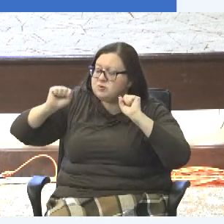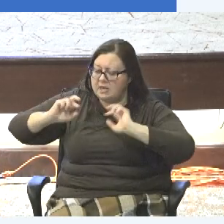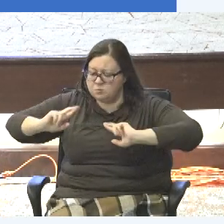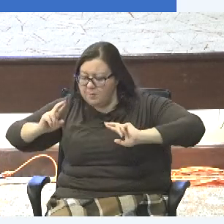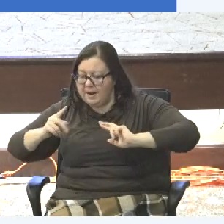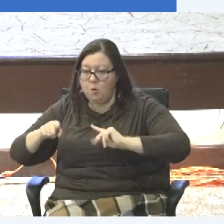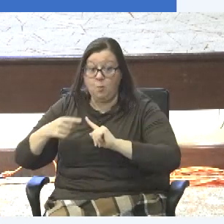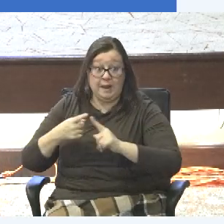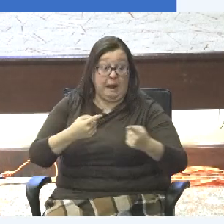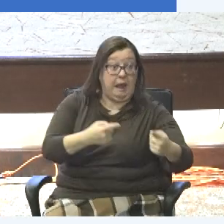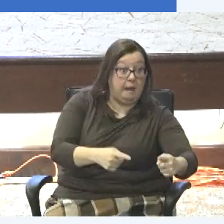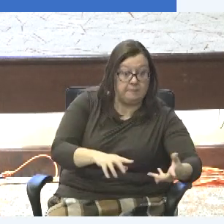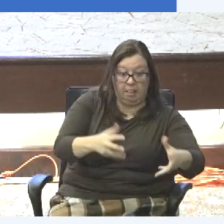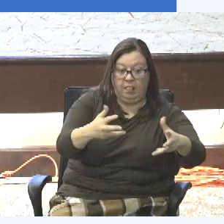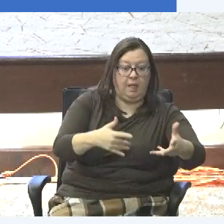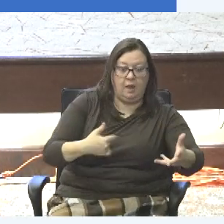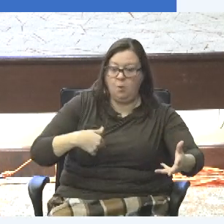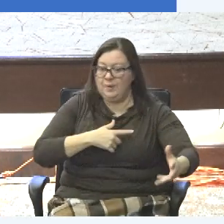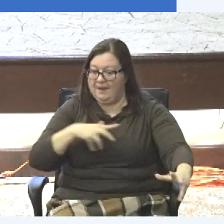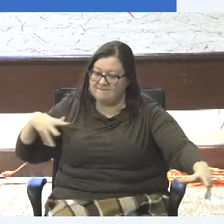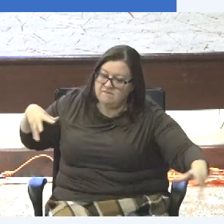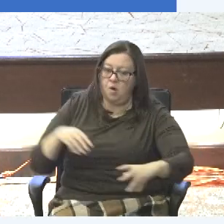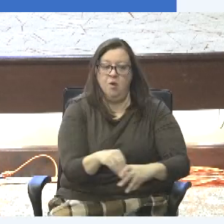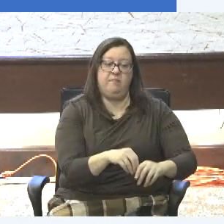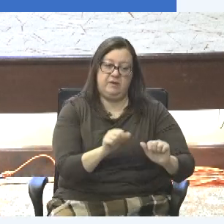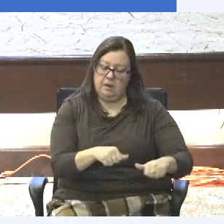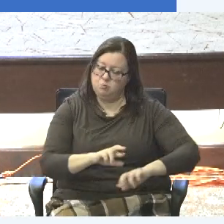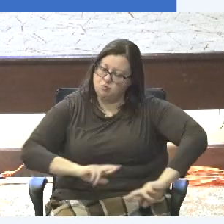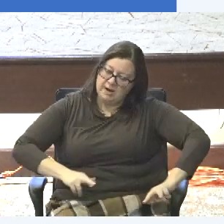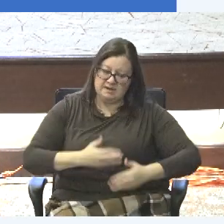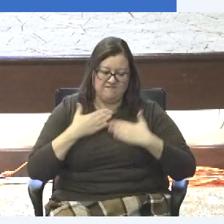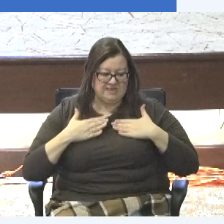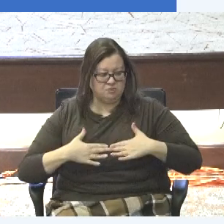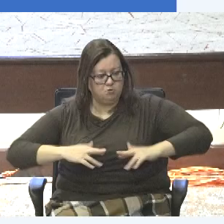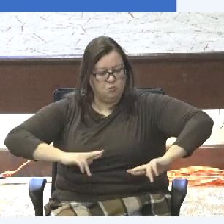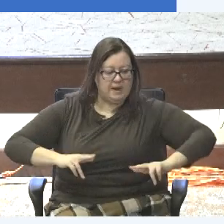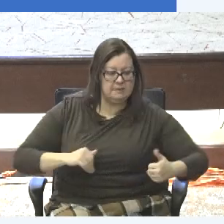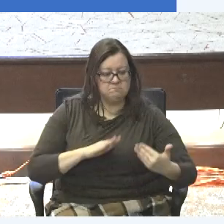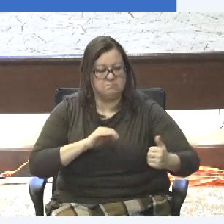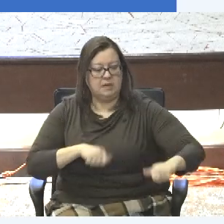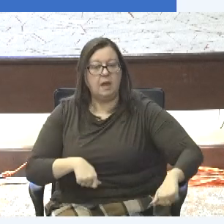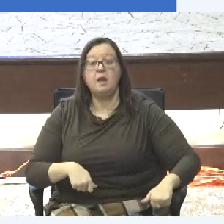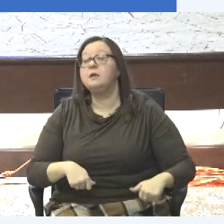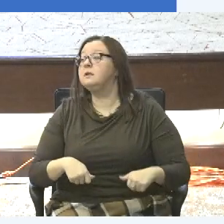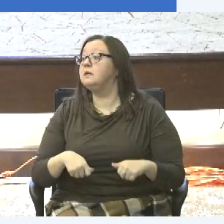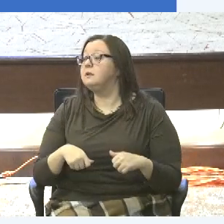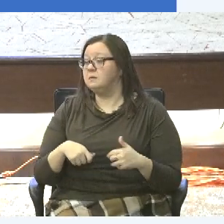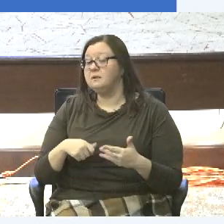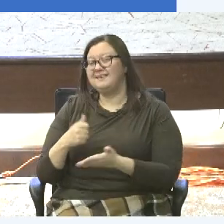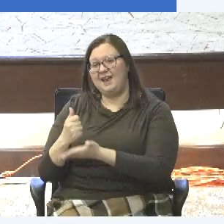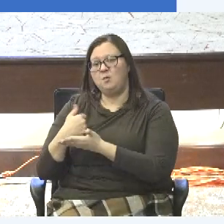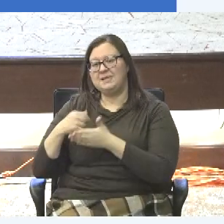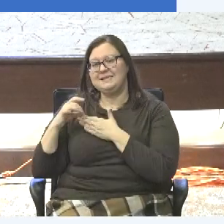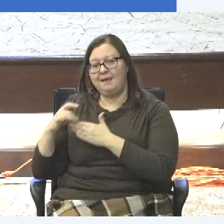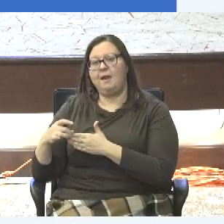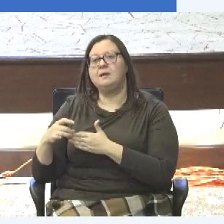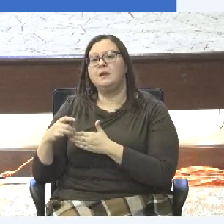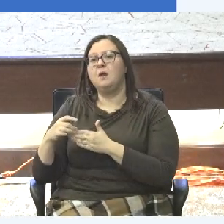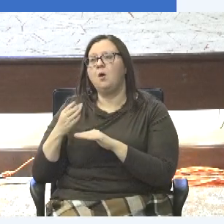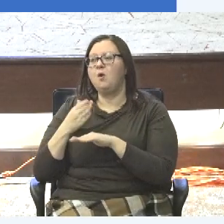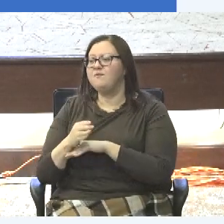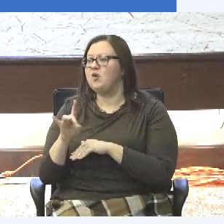so we're ready if and when we have some type of a disaster or emergency. And so that plan will be something they'll use as their guide. They delivered over